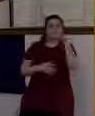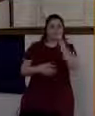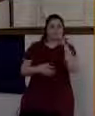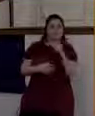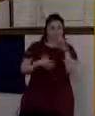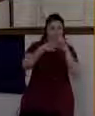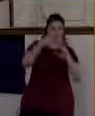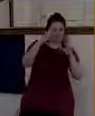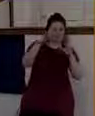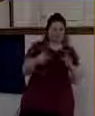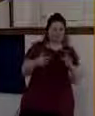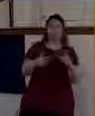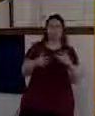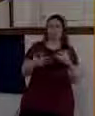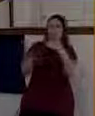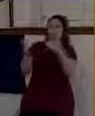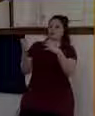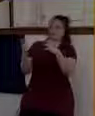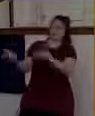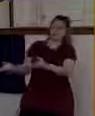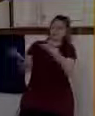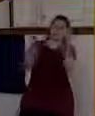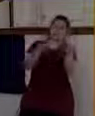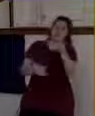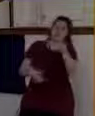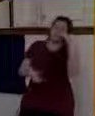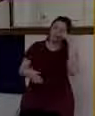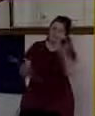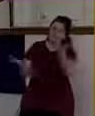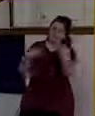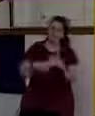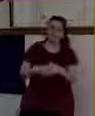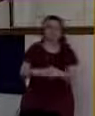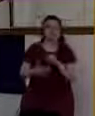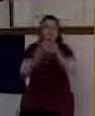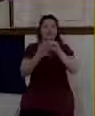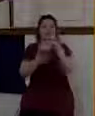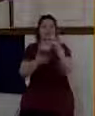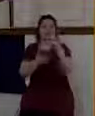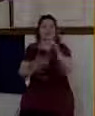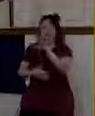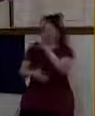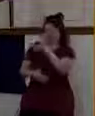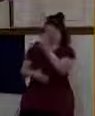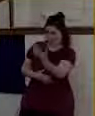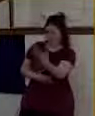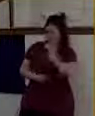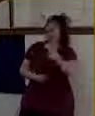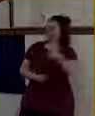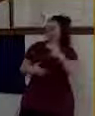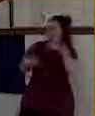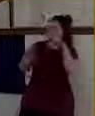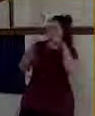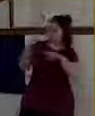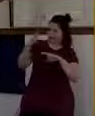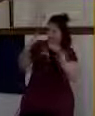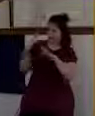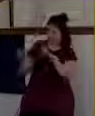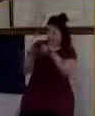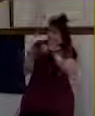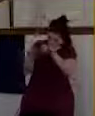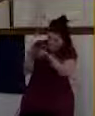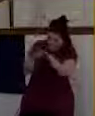back. So look at verse 18. And he said unto him, I am a prophet also as thou art. You're not the only prophet